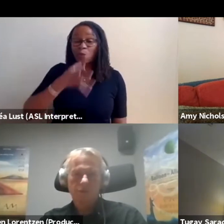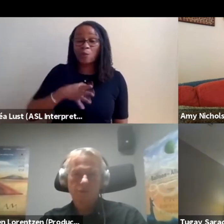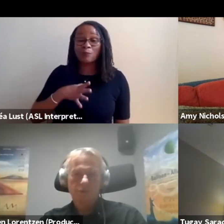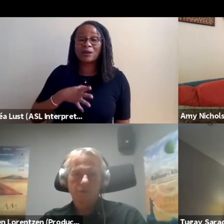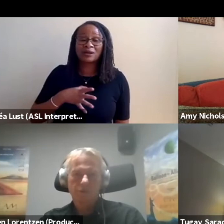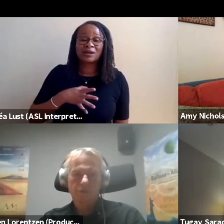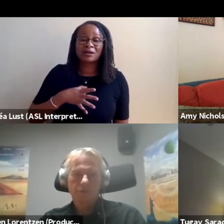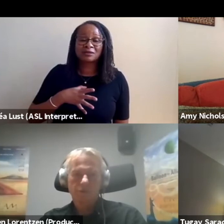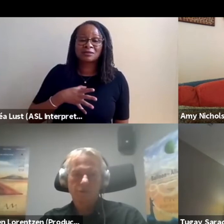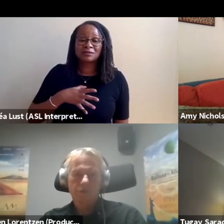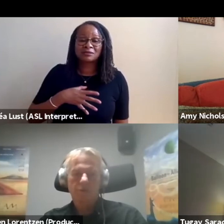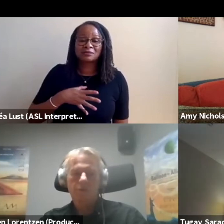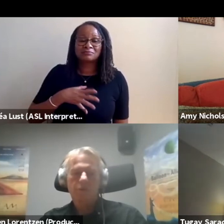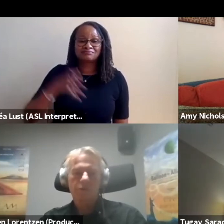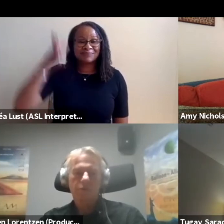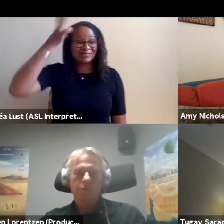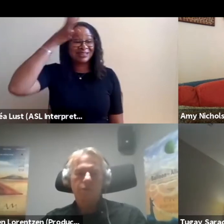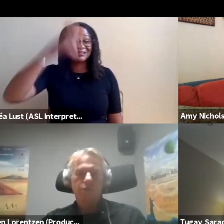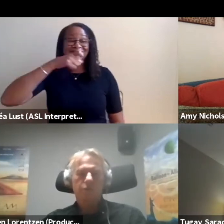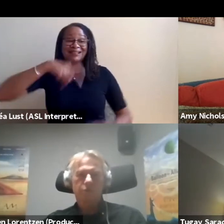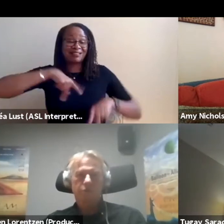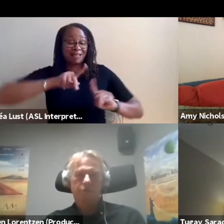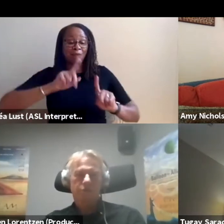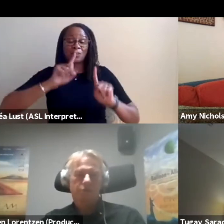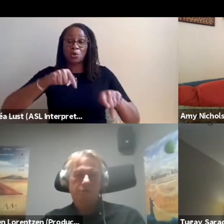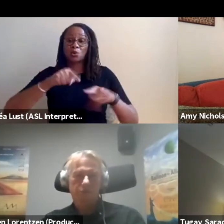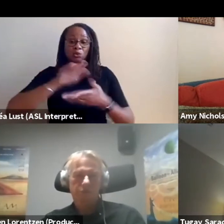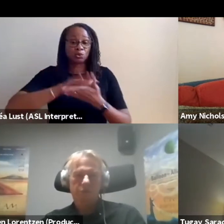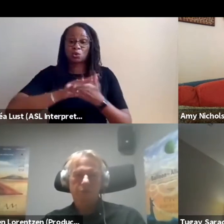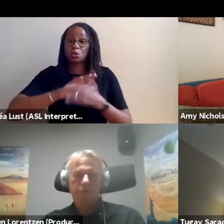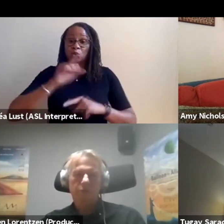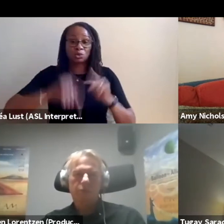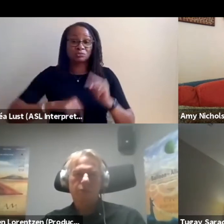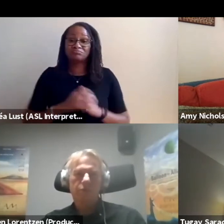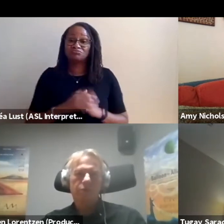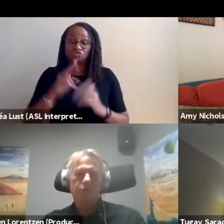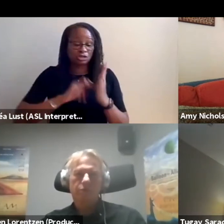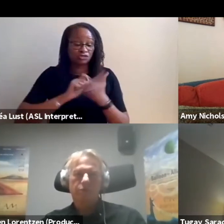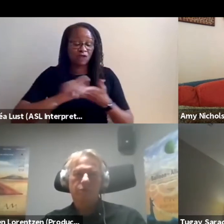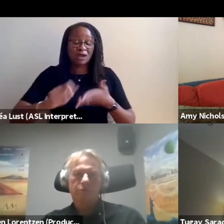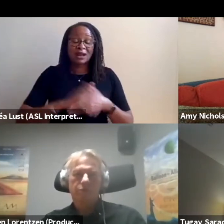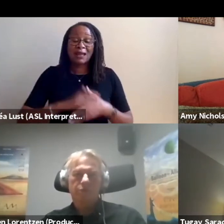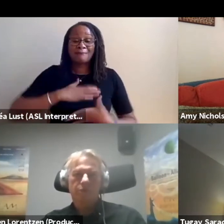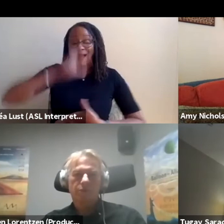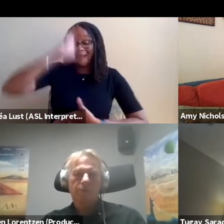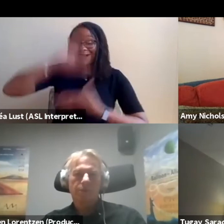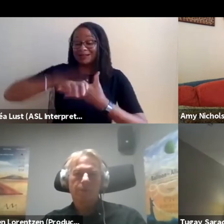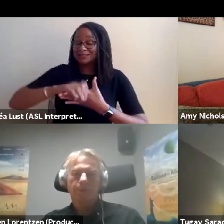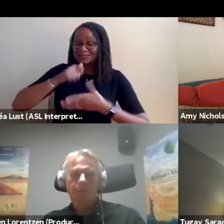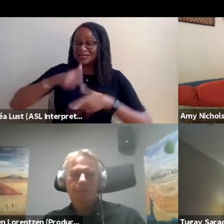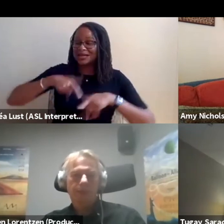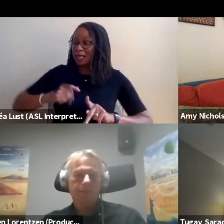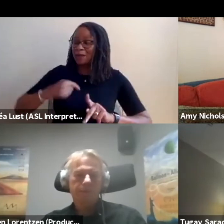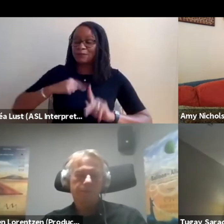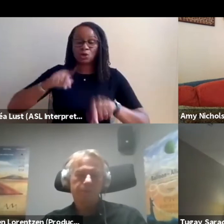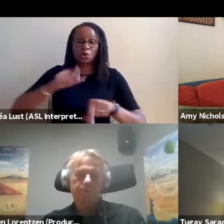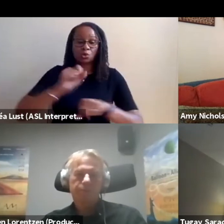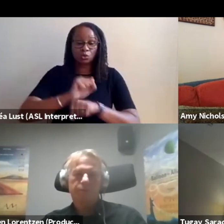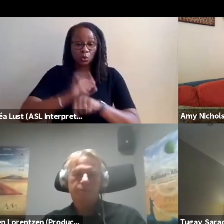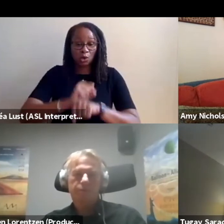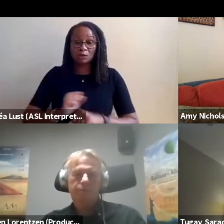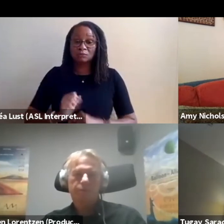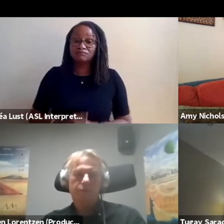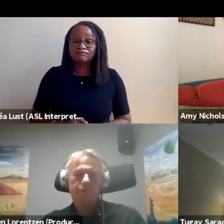dad didn't allow me to go to school, and my husband didn't allow me to go to work, and